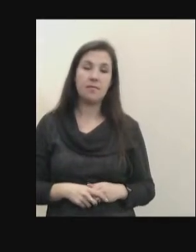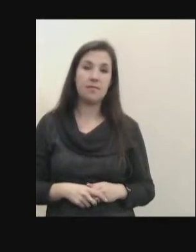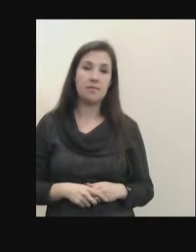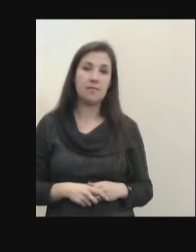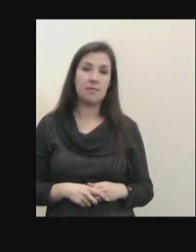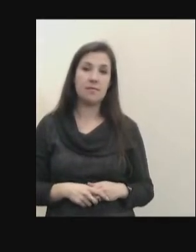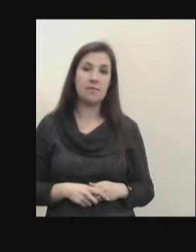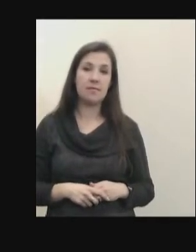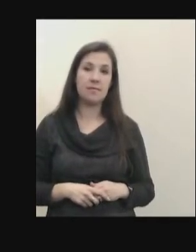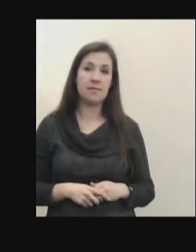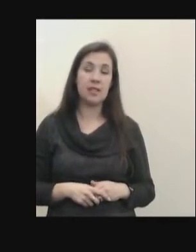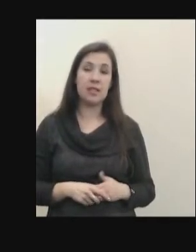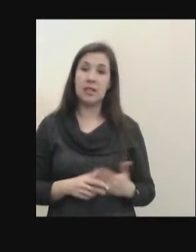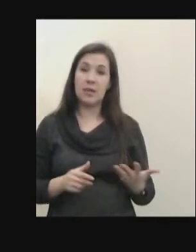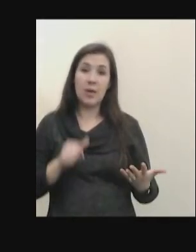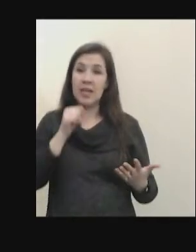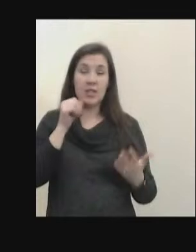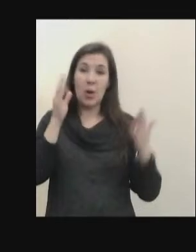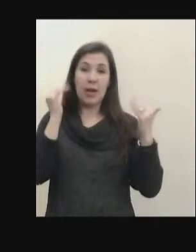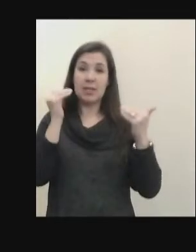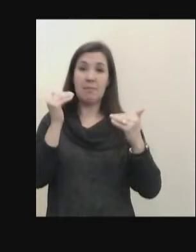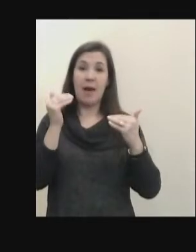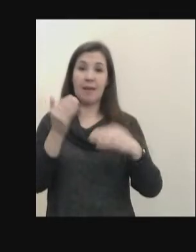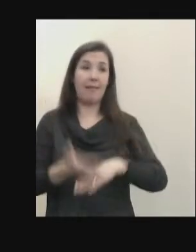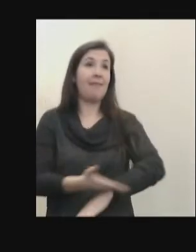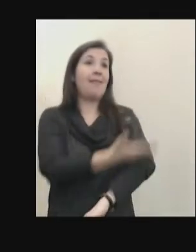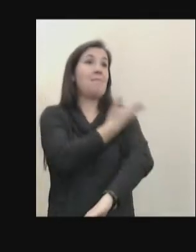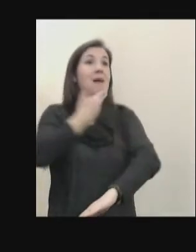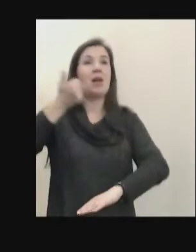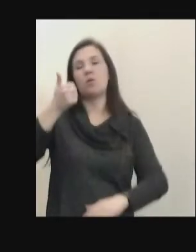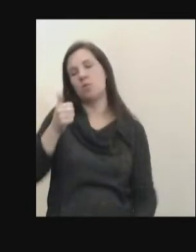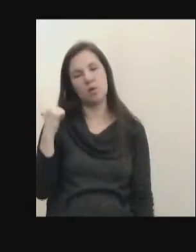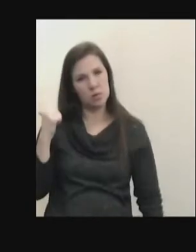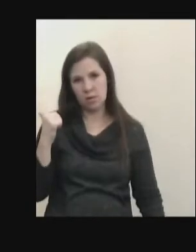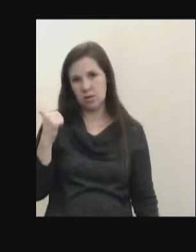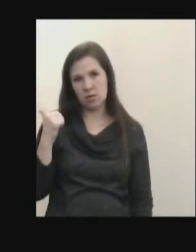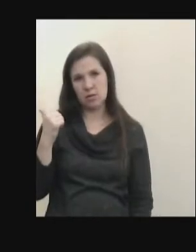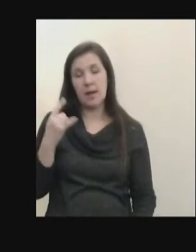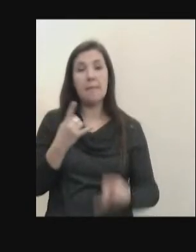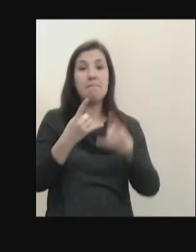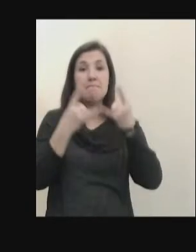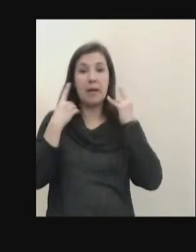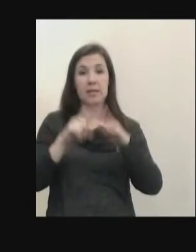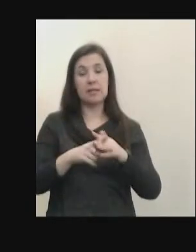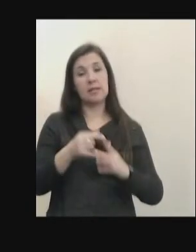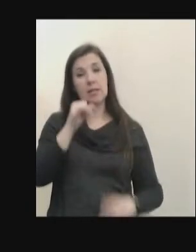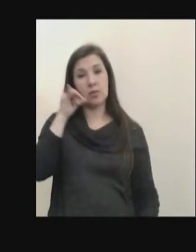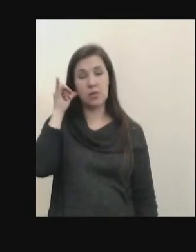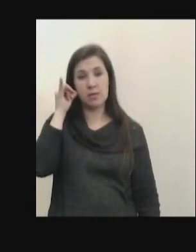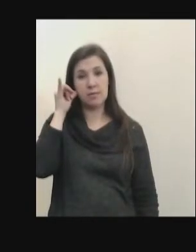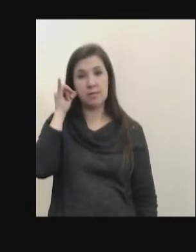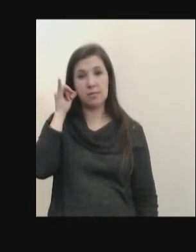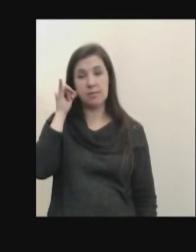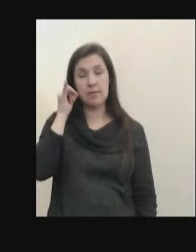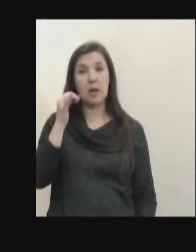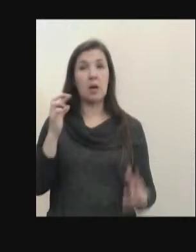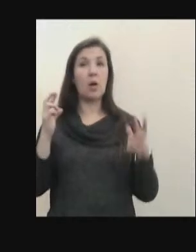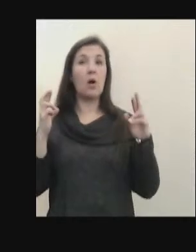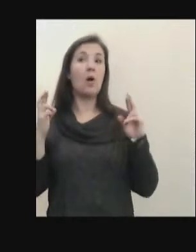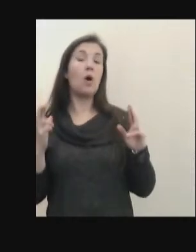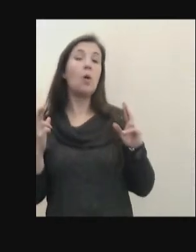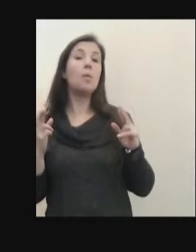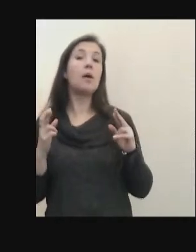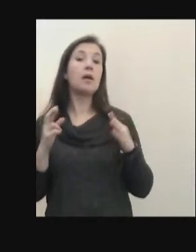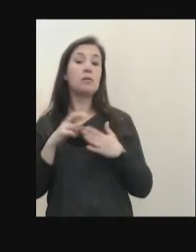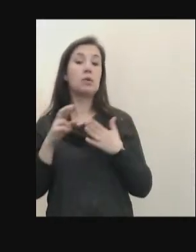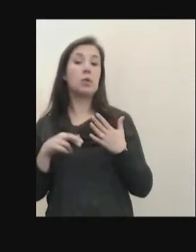get much better in the next few days. We implemented the mask mandate effective as yesterday. We're hoping to see some of the results of that in